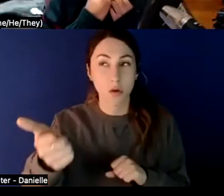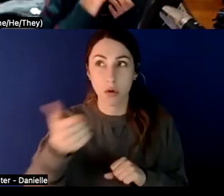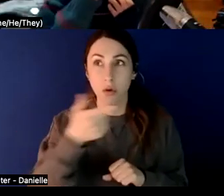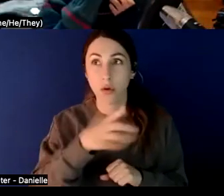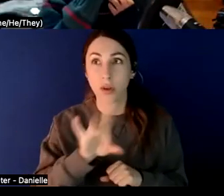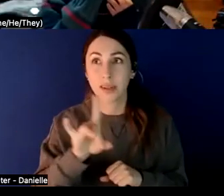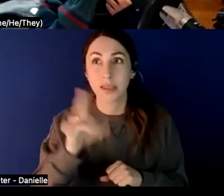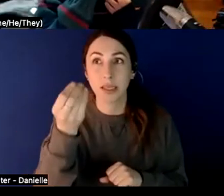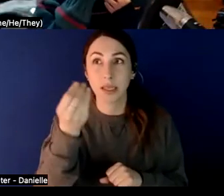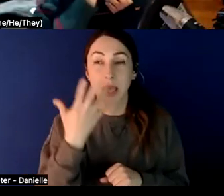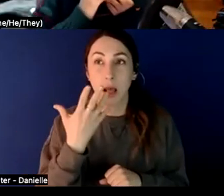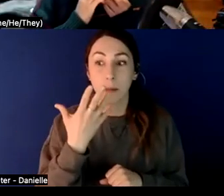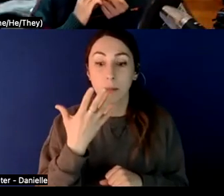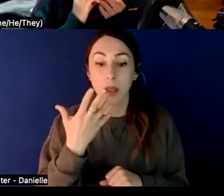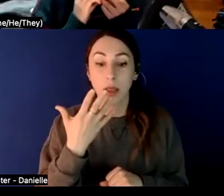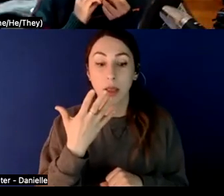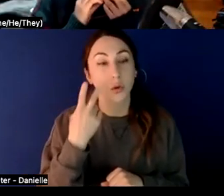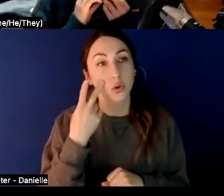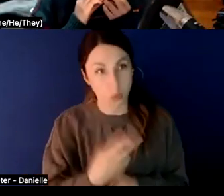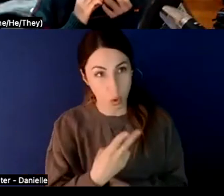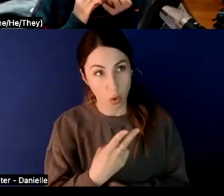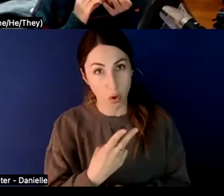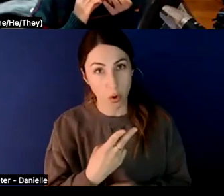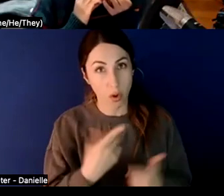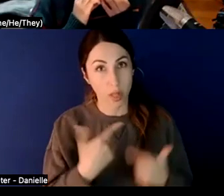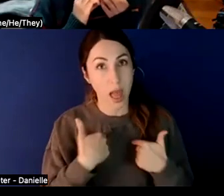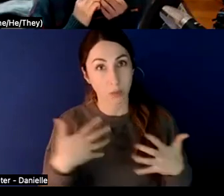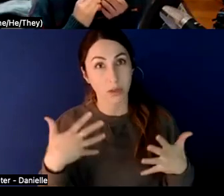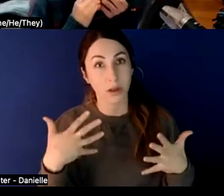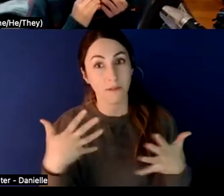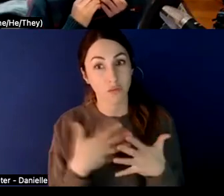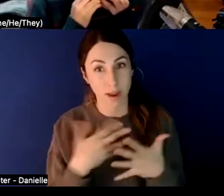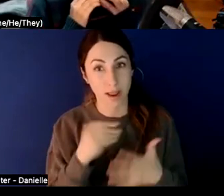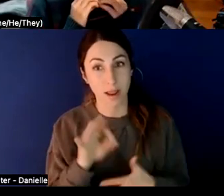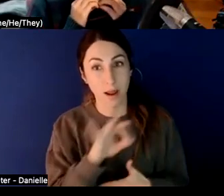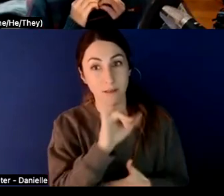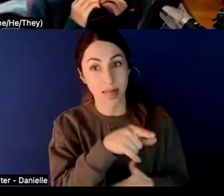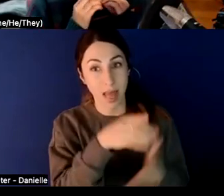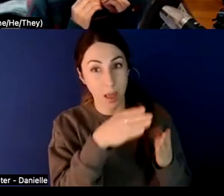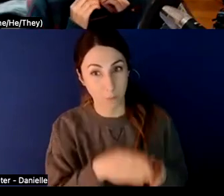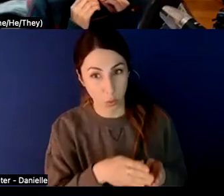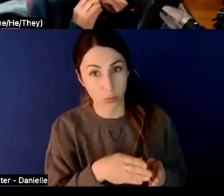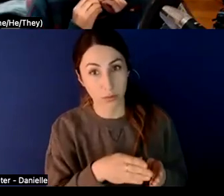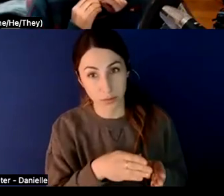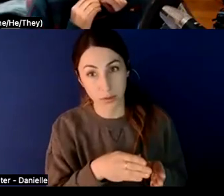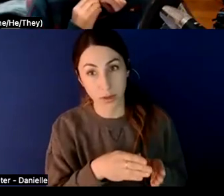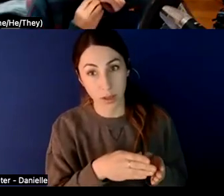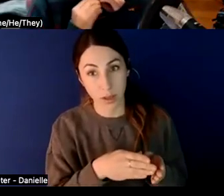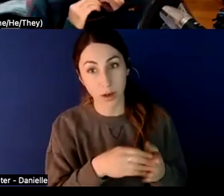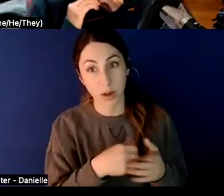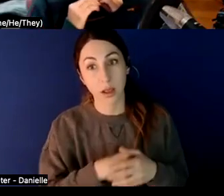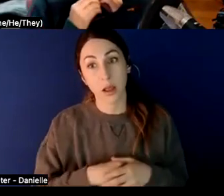that they saw that I was afraid of this person when they were like being close with them. And